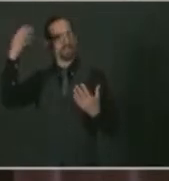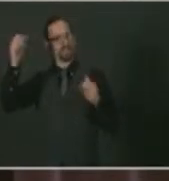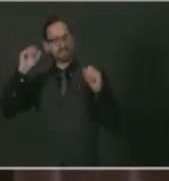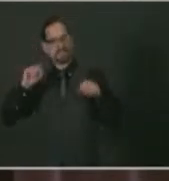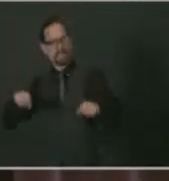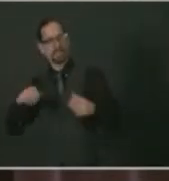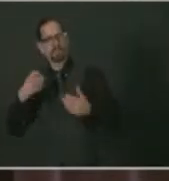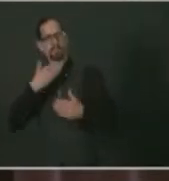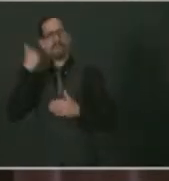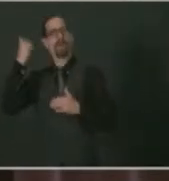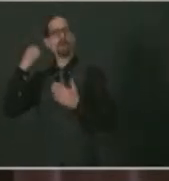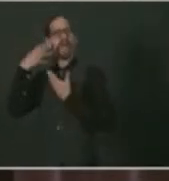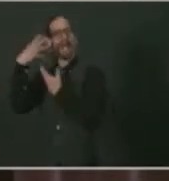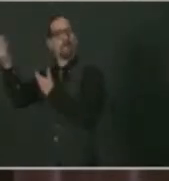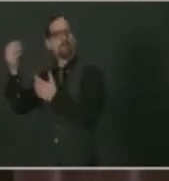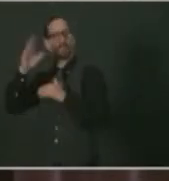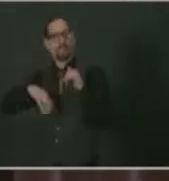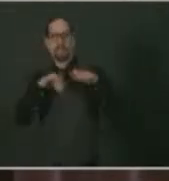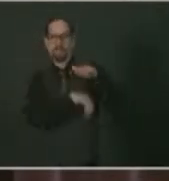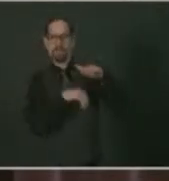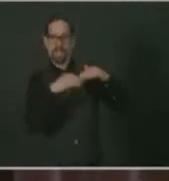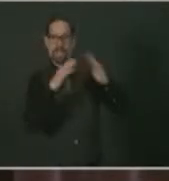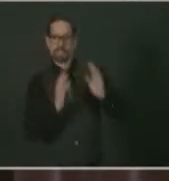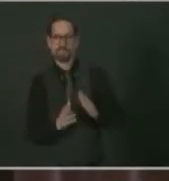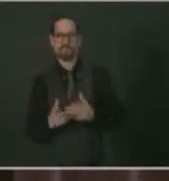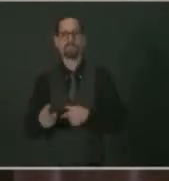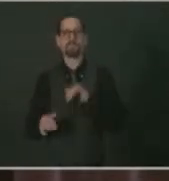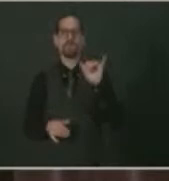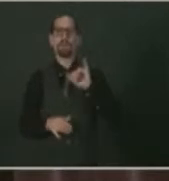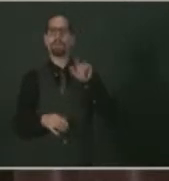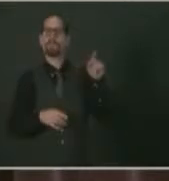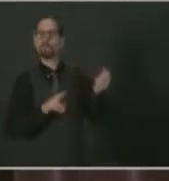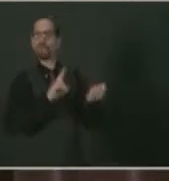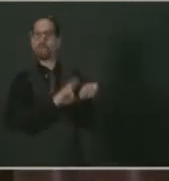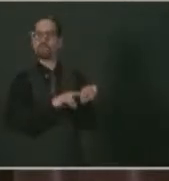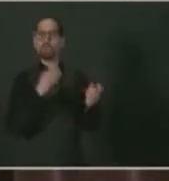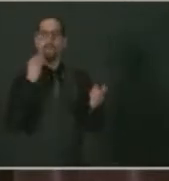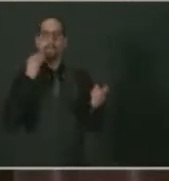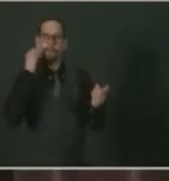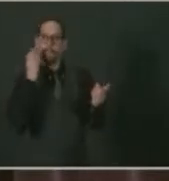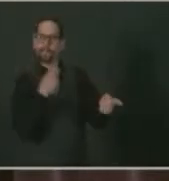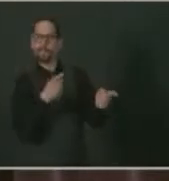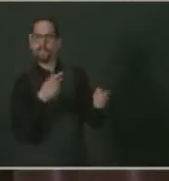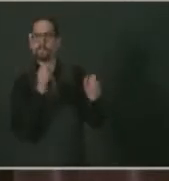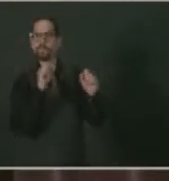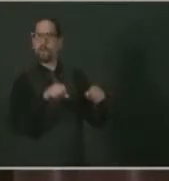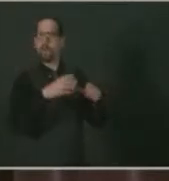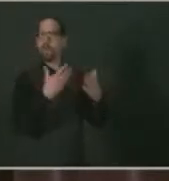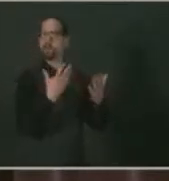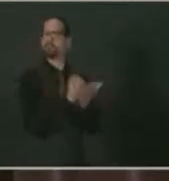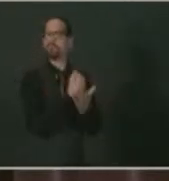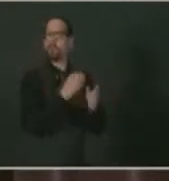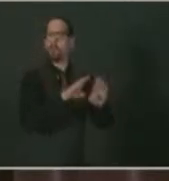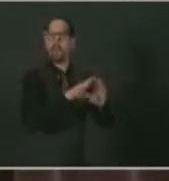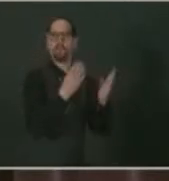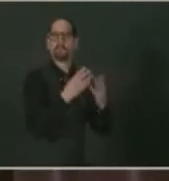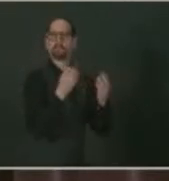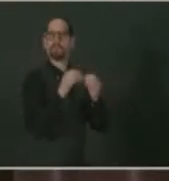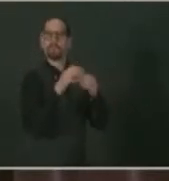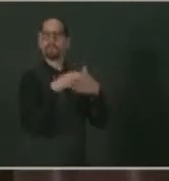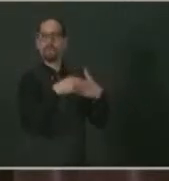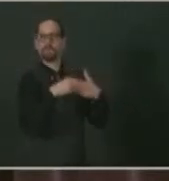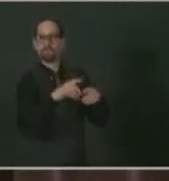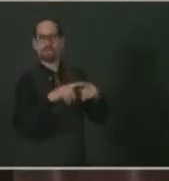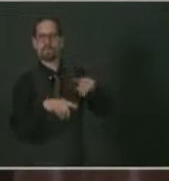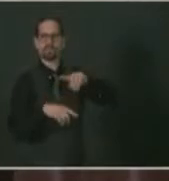said you can do this, but they necessarily didn't. Some superintendents may be listening to this. What is your message to them and by